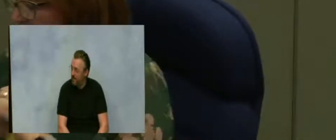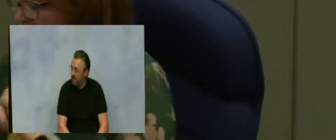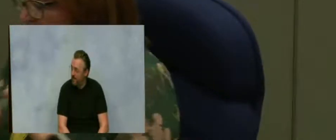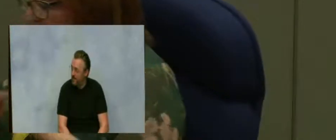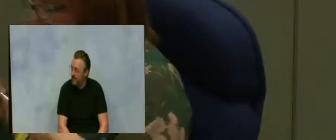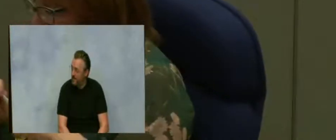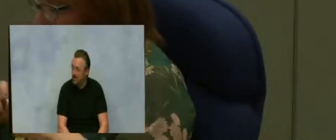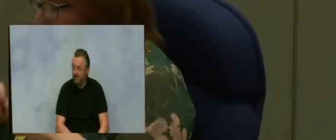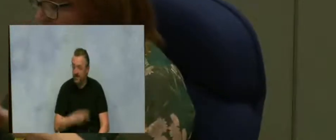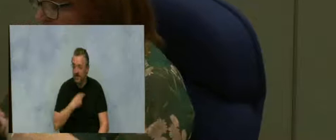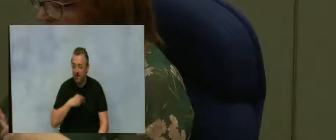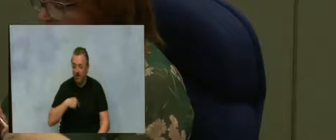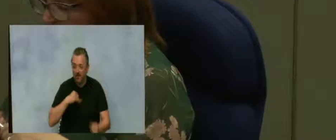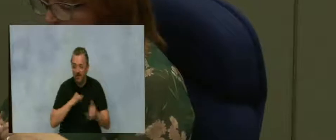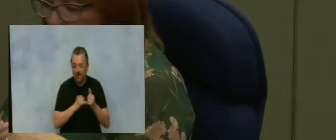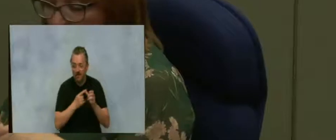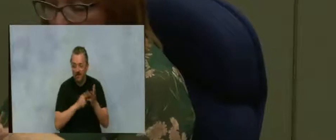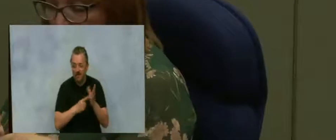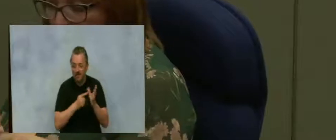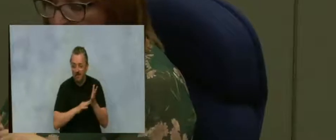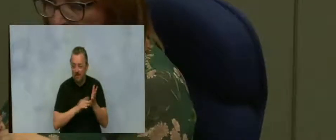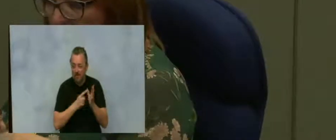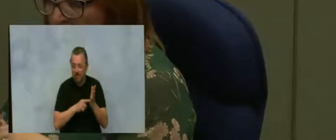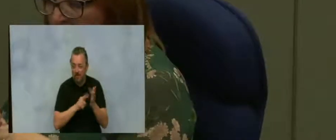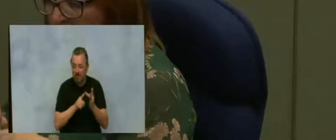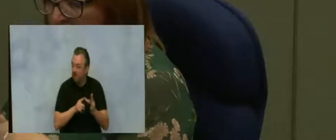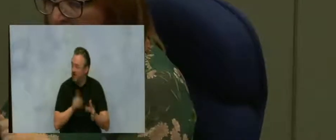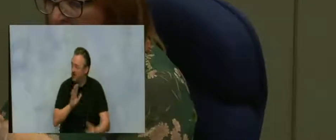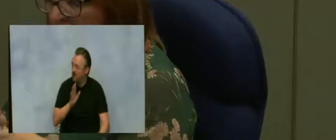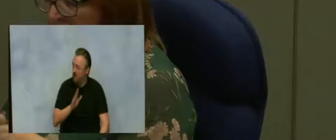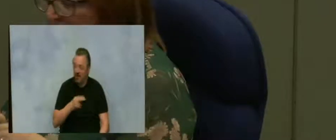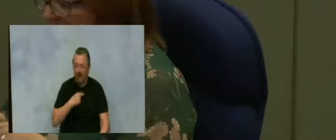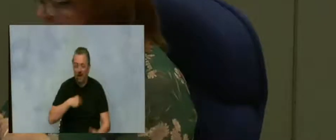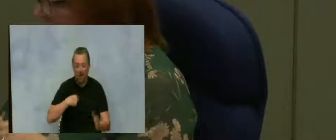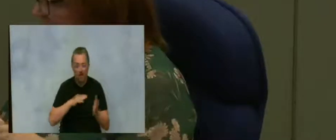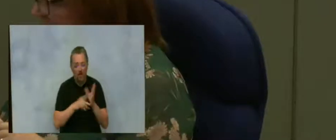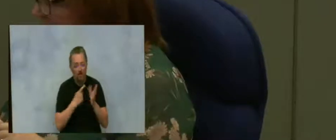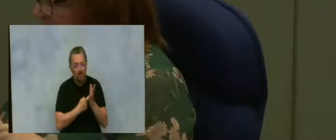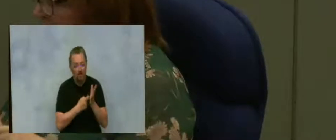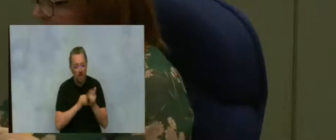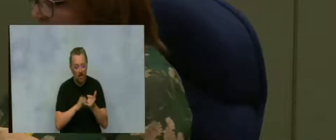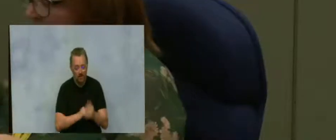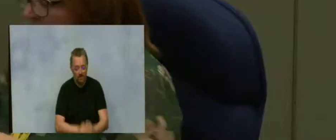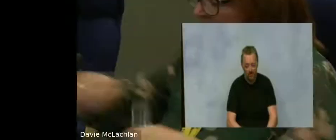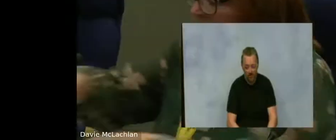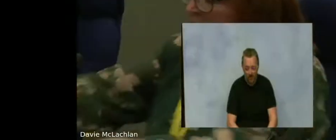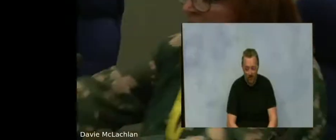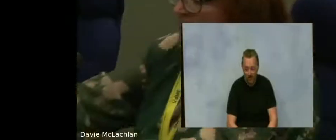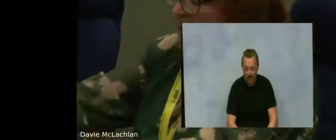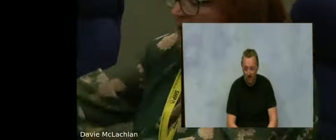Councillor Salamati. Beg your pardon, Councillor Mars. Let's keep changing.